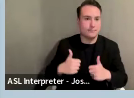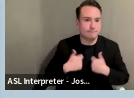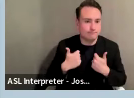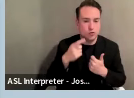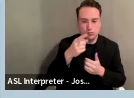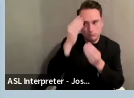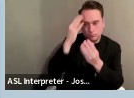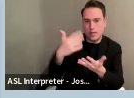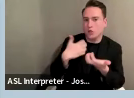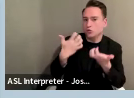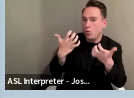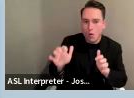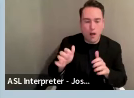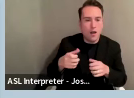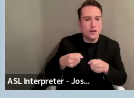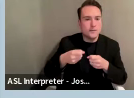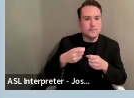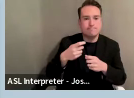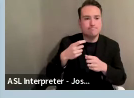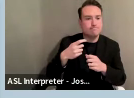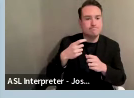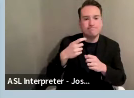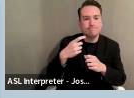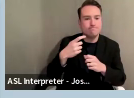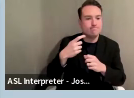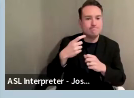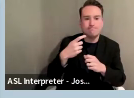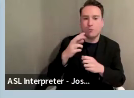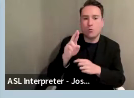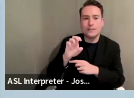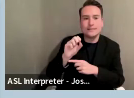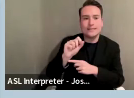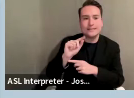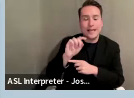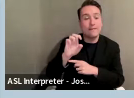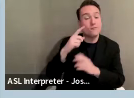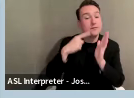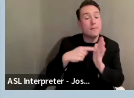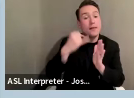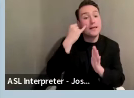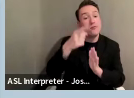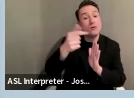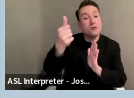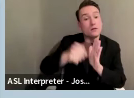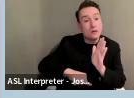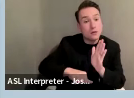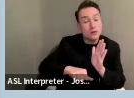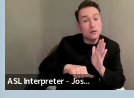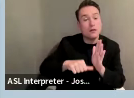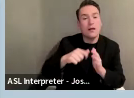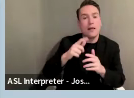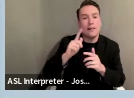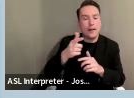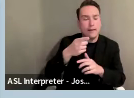not want resuscitative measures. Let's say you chose to go under surgery, but if things went awry, you did not